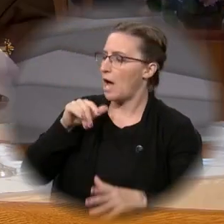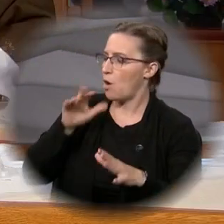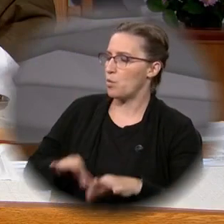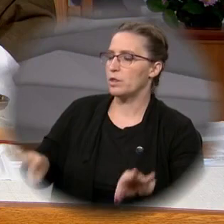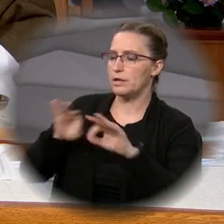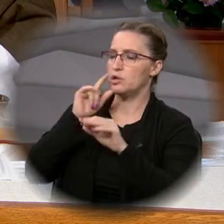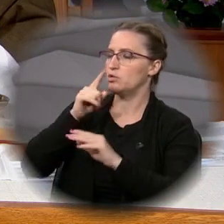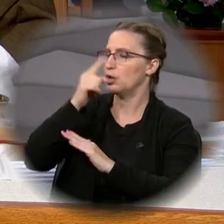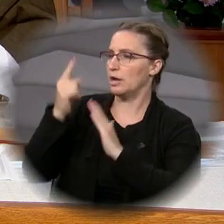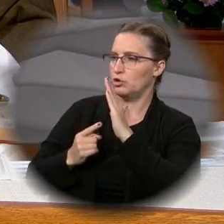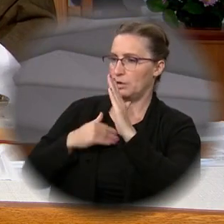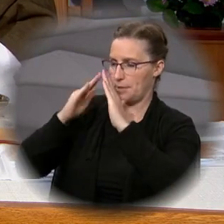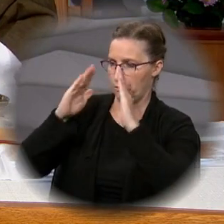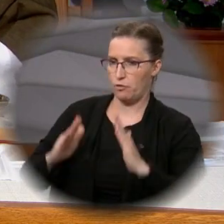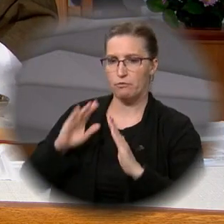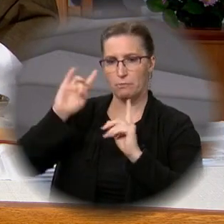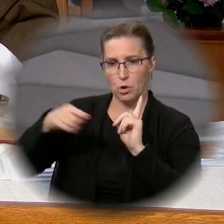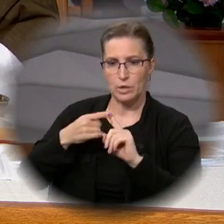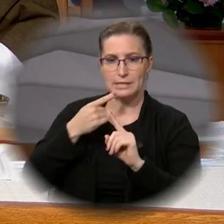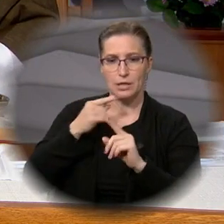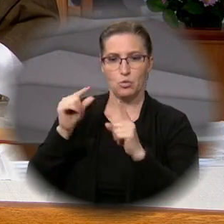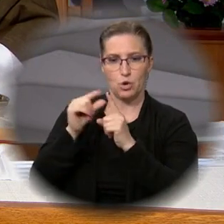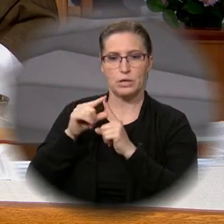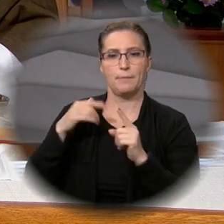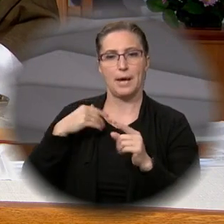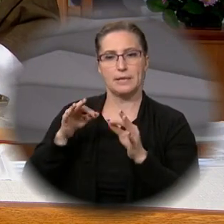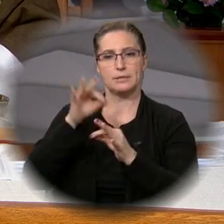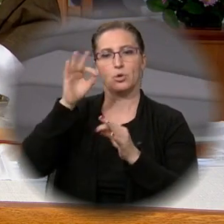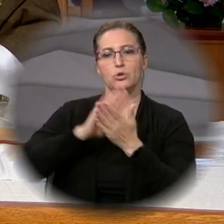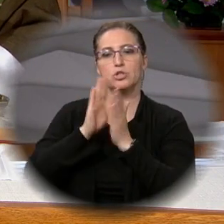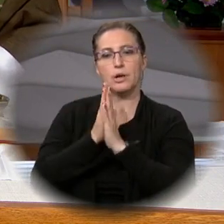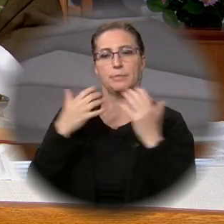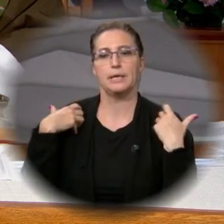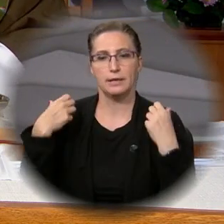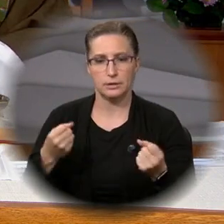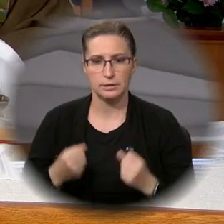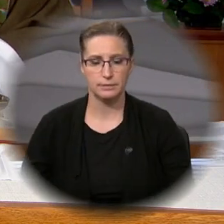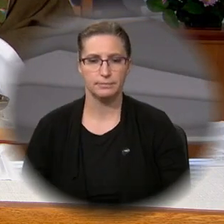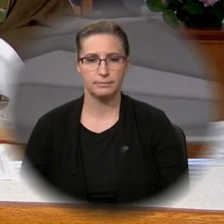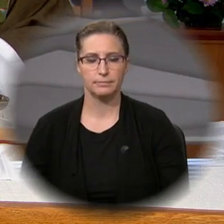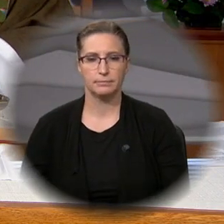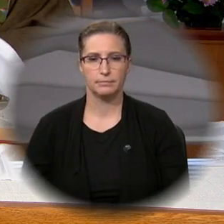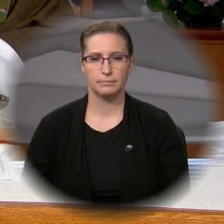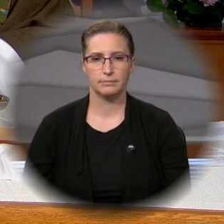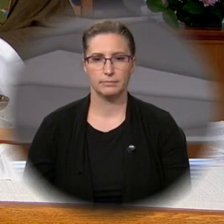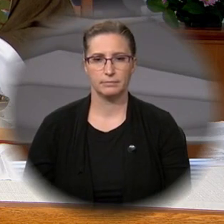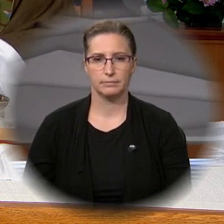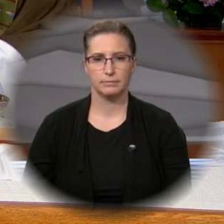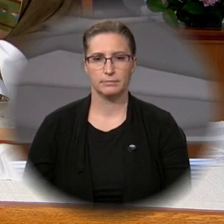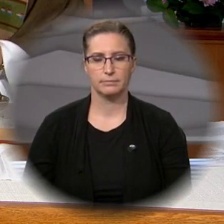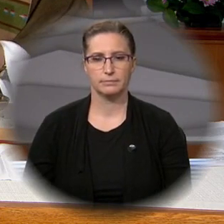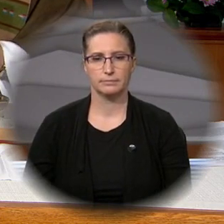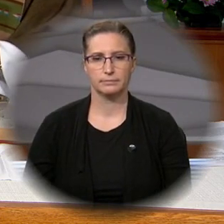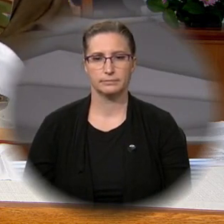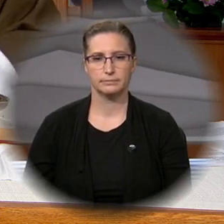that you should enter under my roof, but only say the word, and my soul shall be healed.